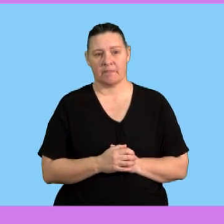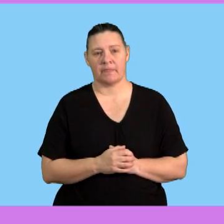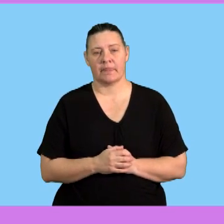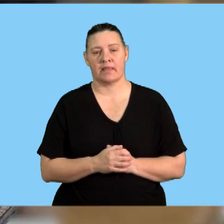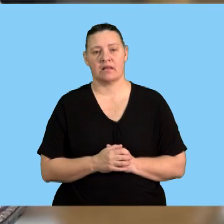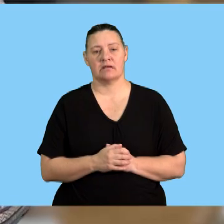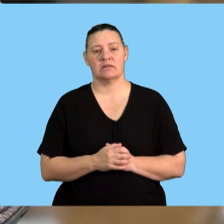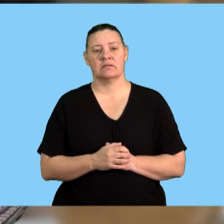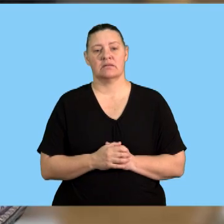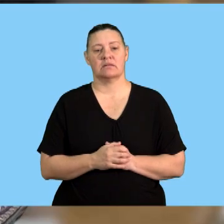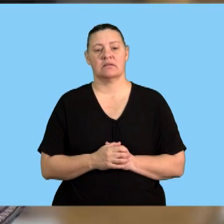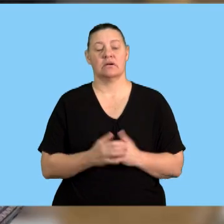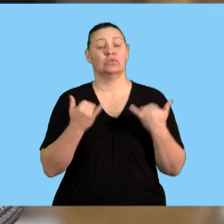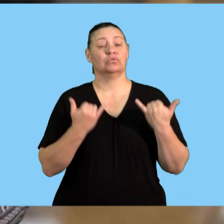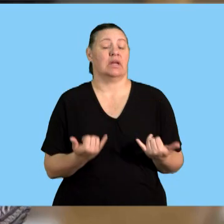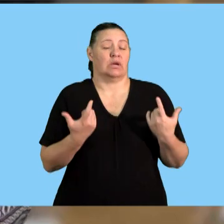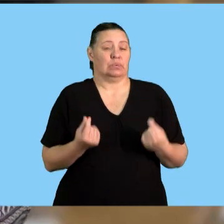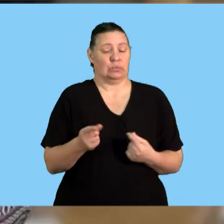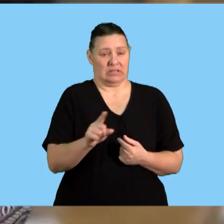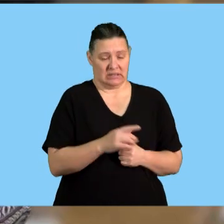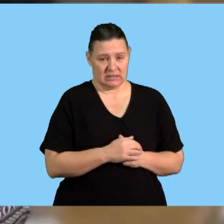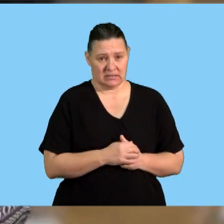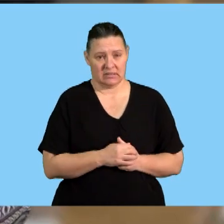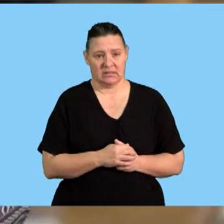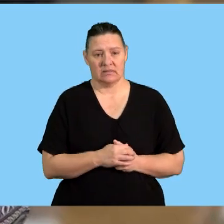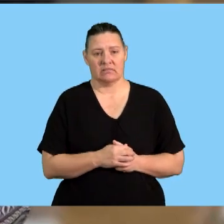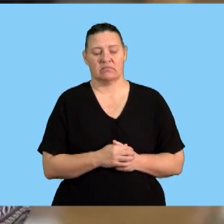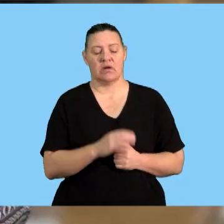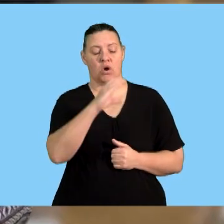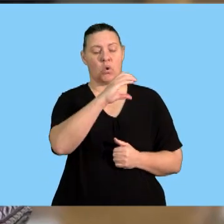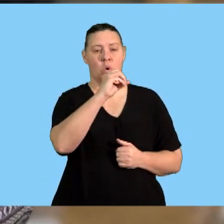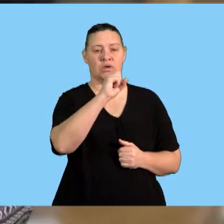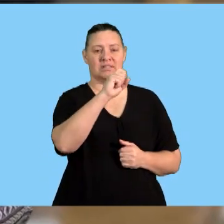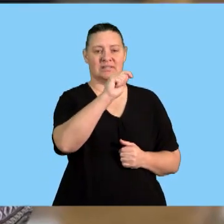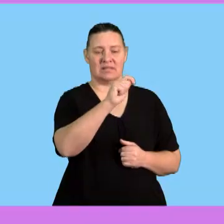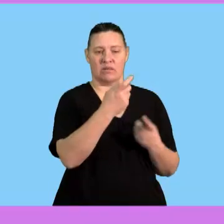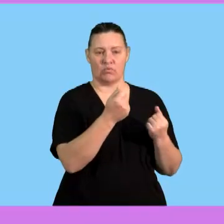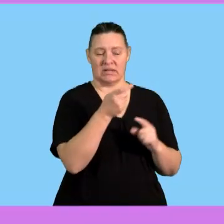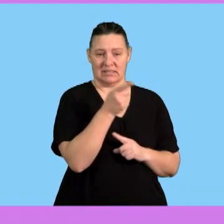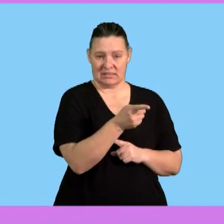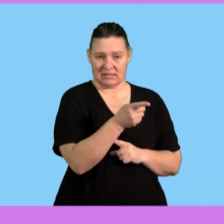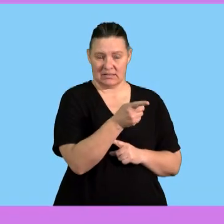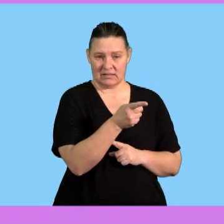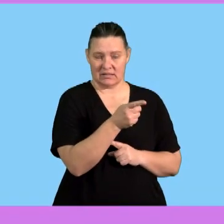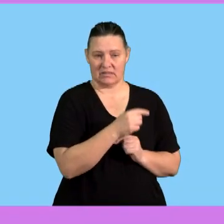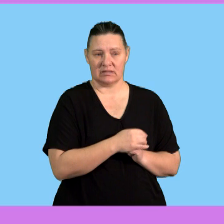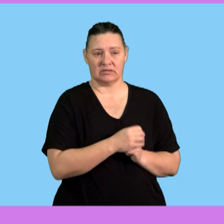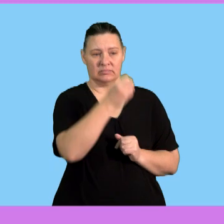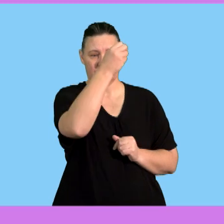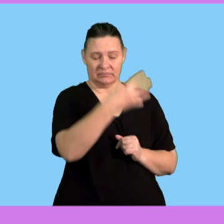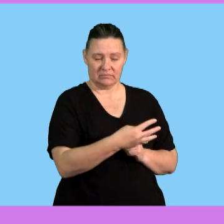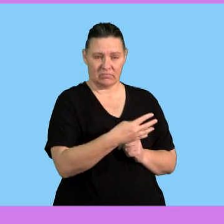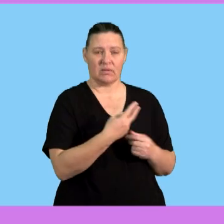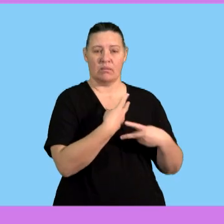Now, what we're going to do today is first we're going to look at cost price, and the points